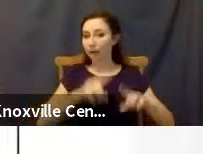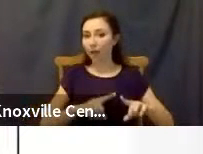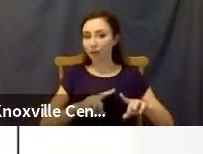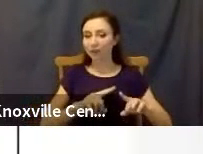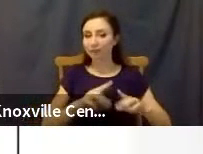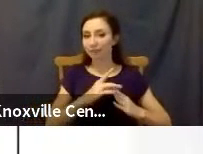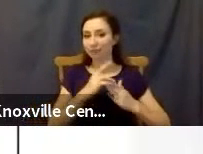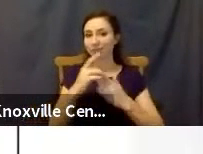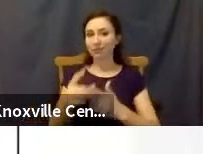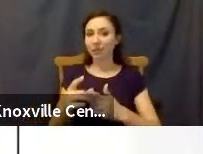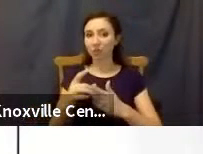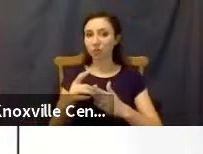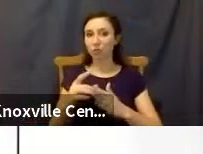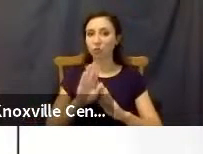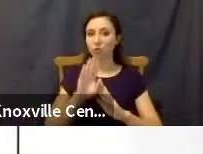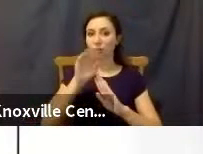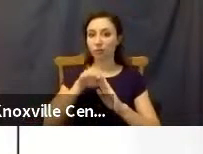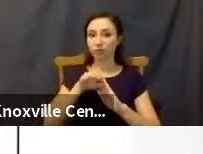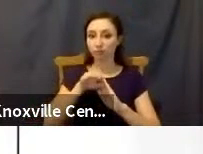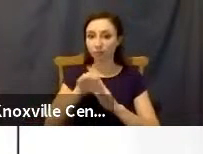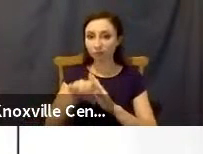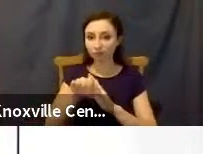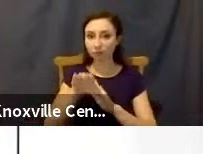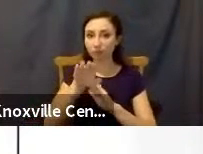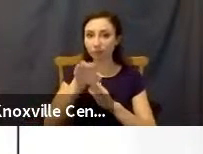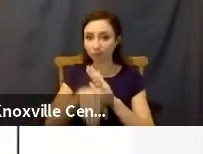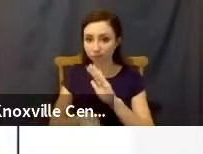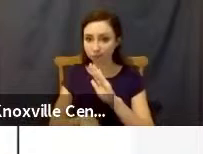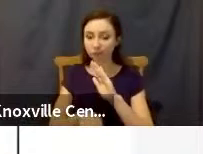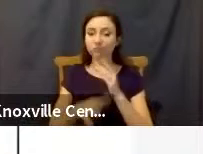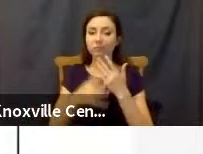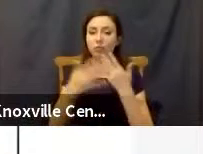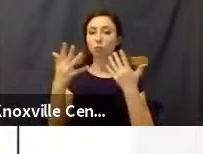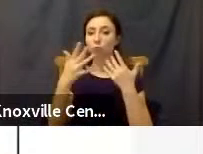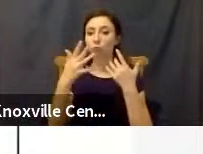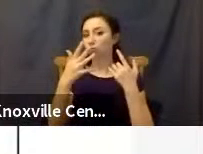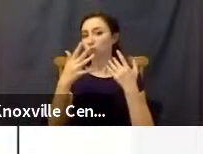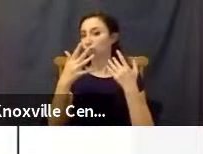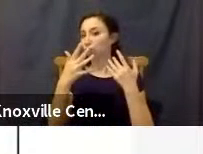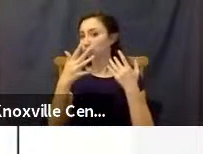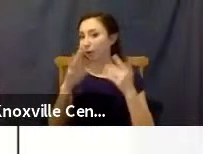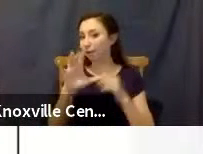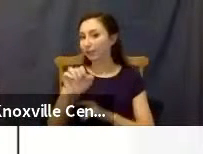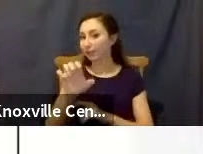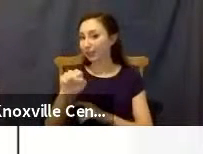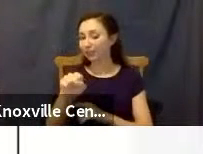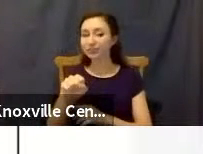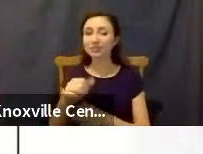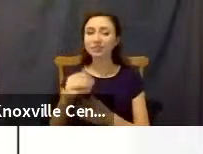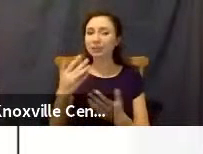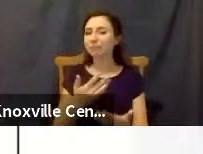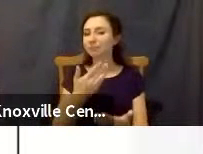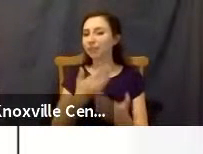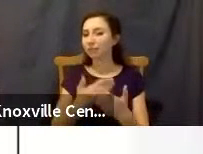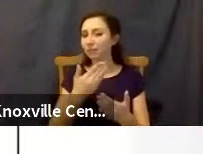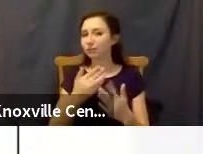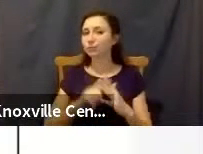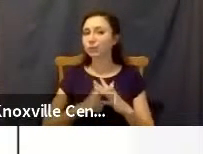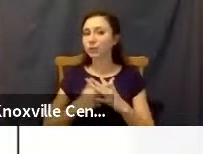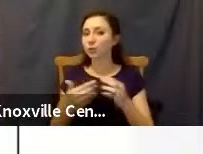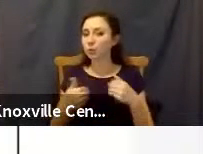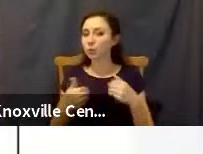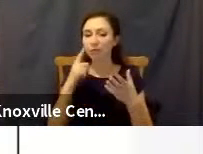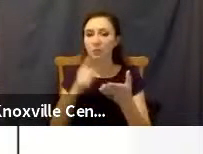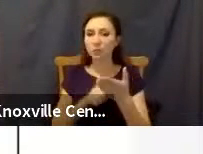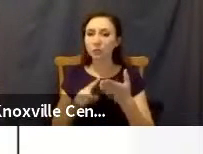led to a flattening and then a reduction of the incidence. And so just some evidence that, we're starting to have the research